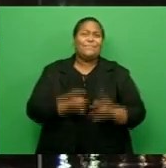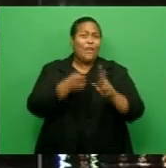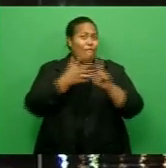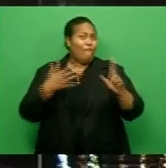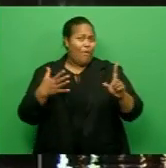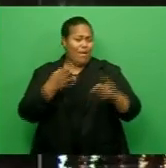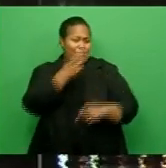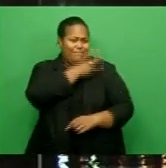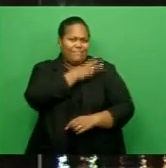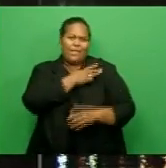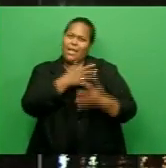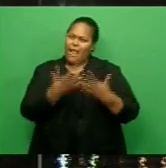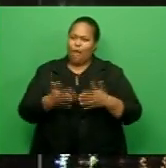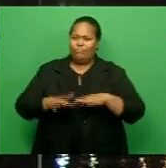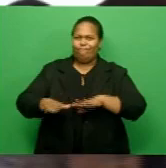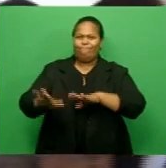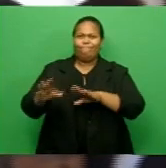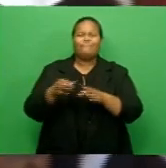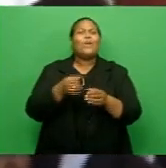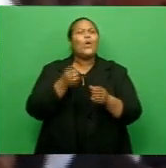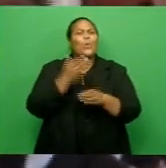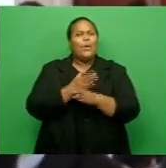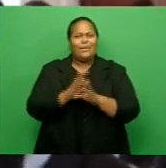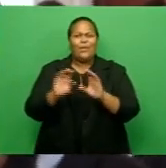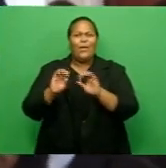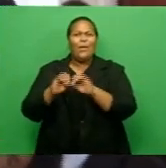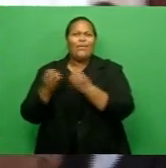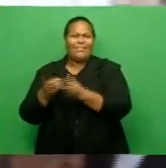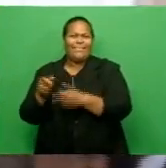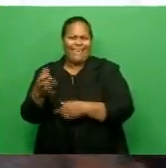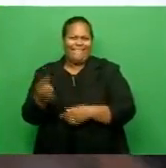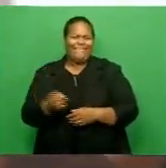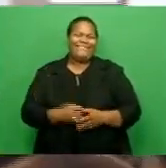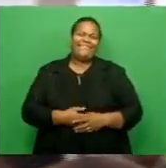own garment factory. Major Semi Tokondoandoa.